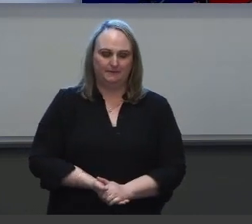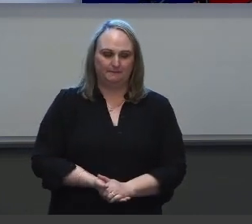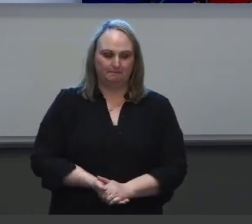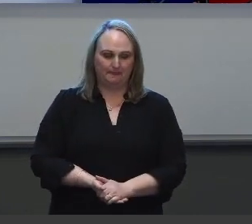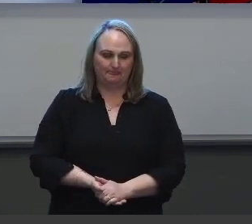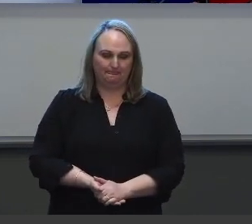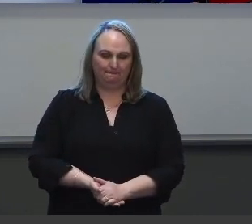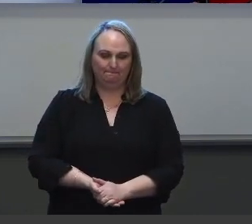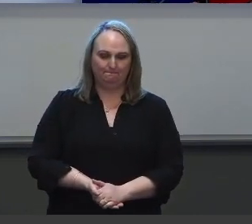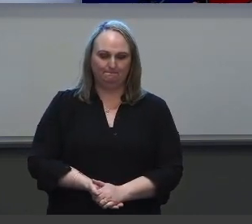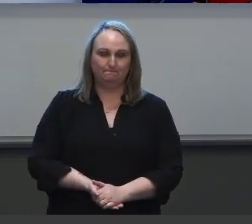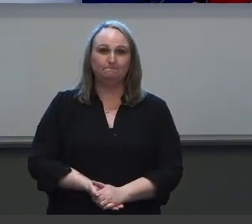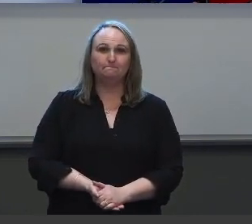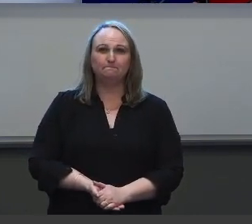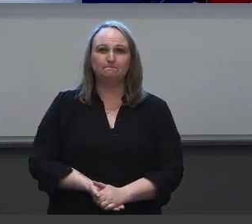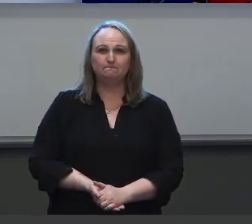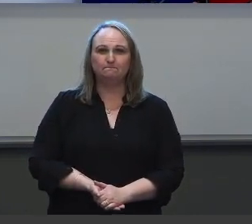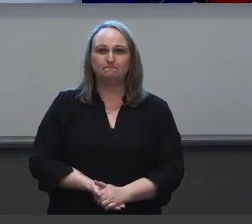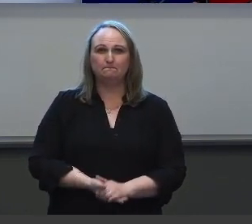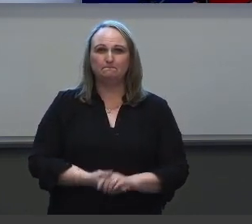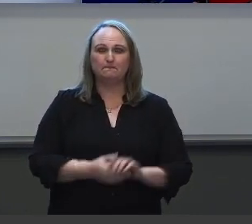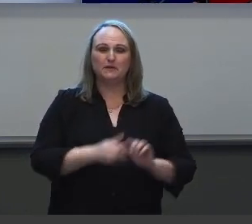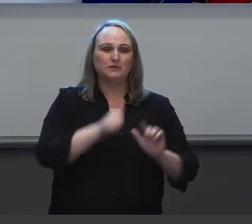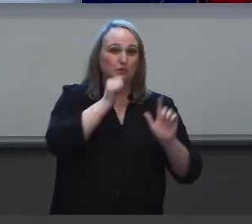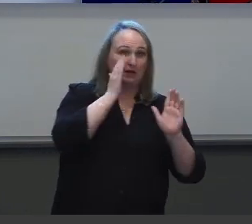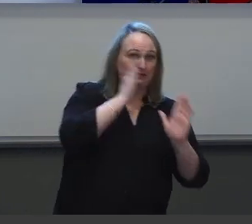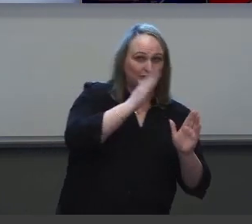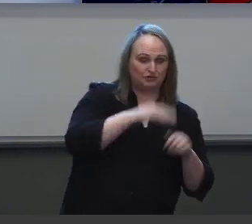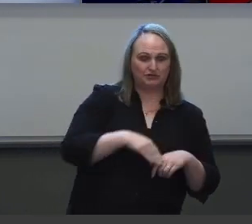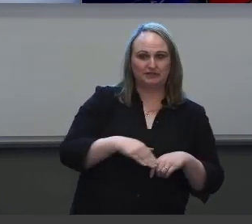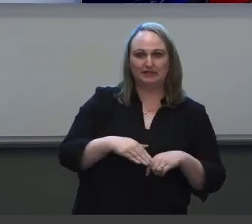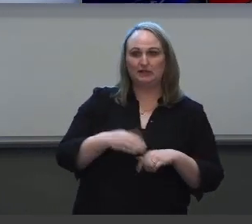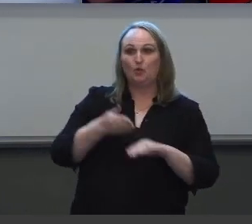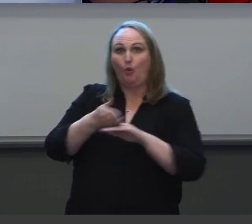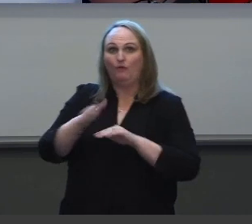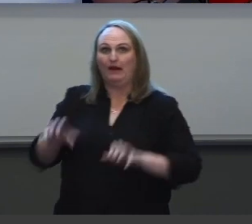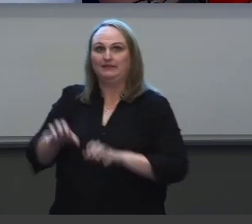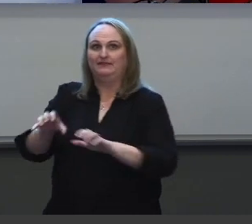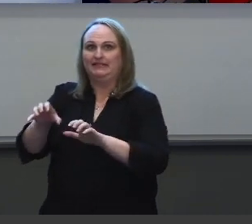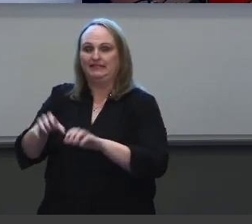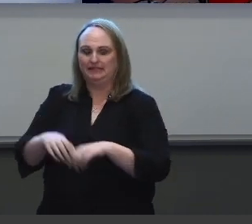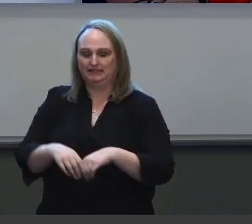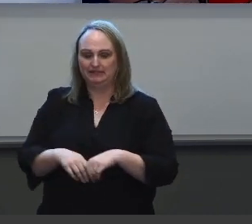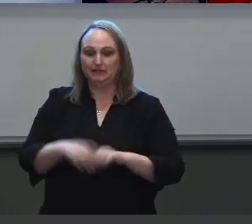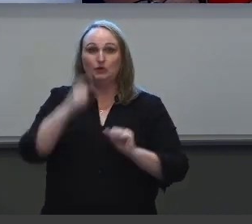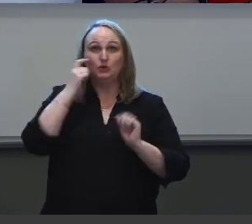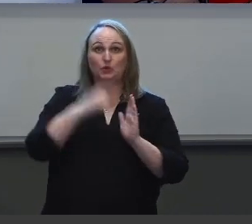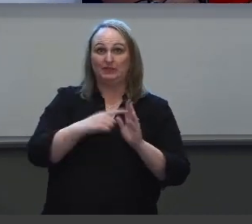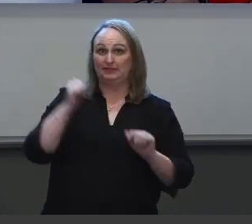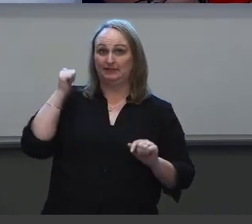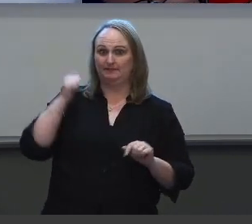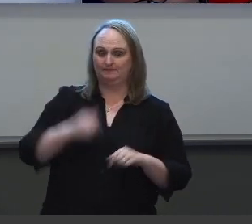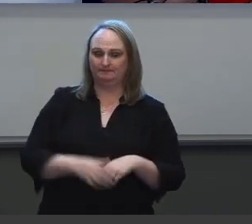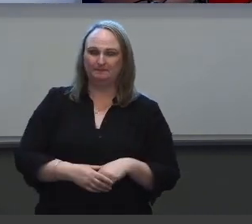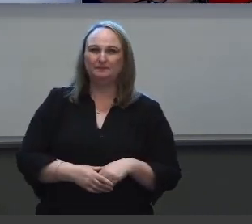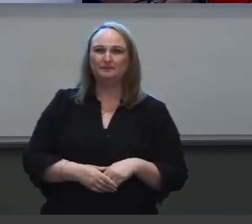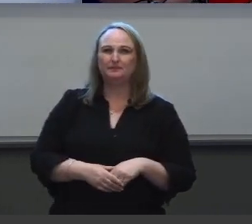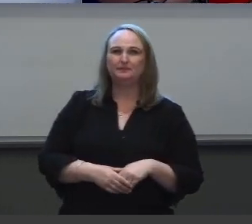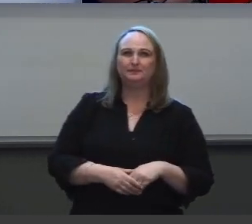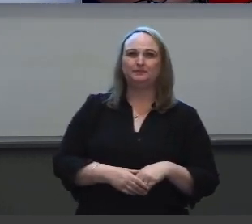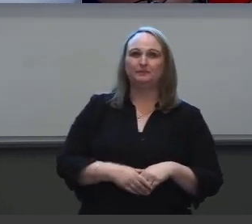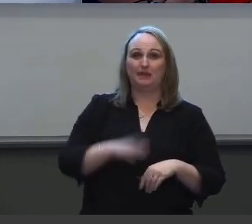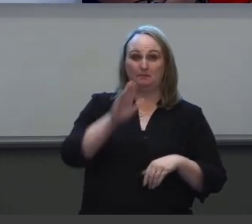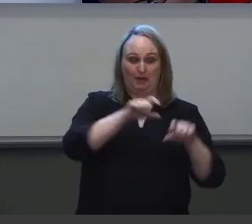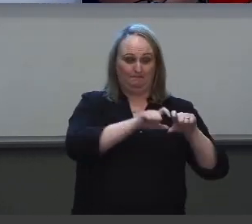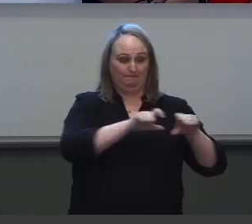So looking at the inattention and hyperactivity subscales, so what you see along the